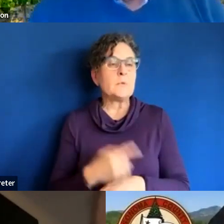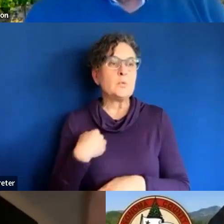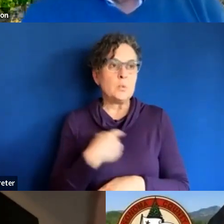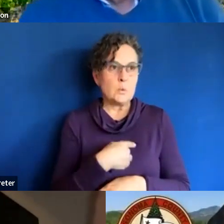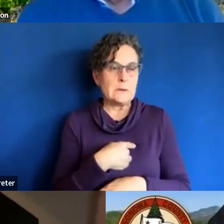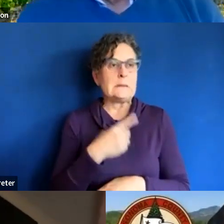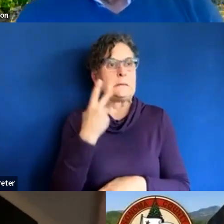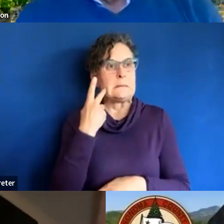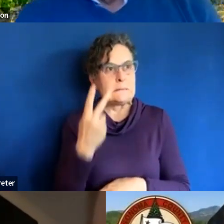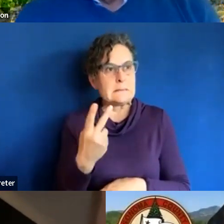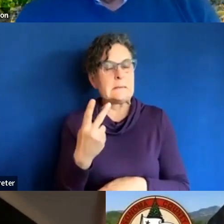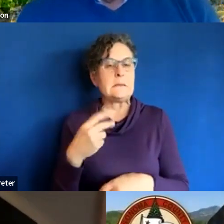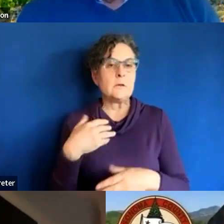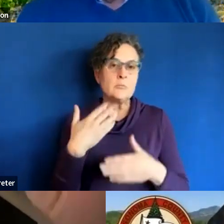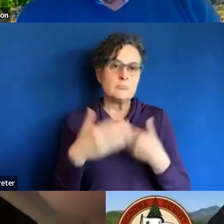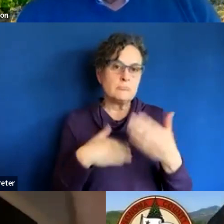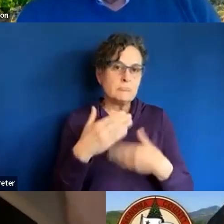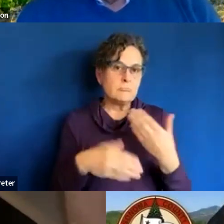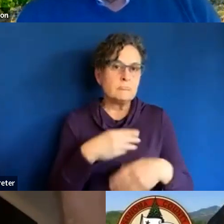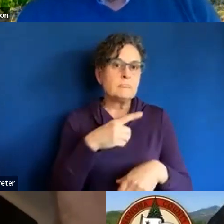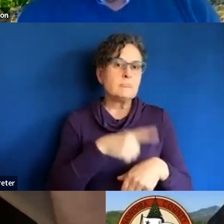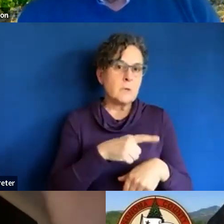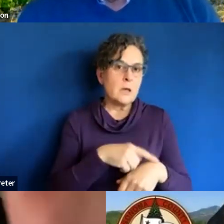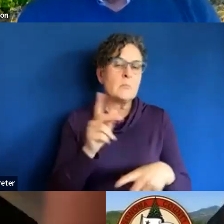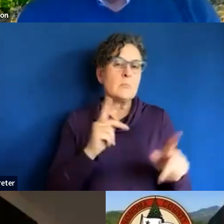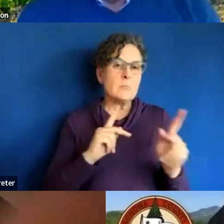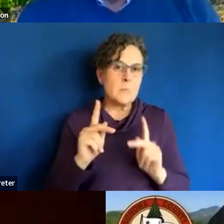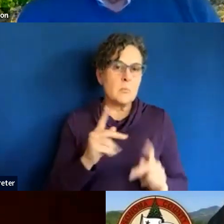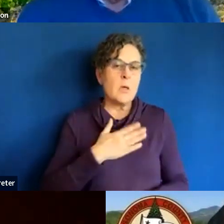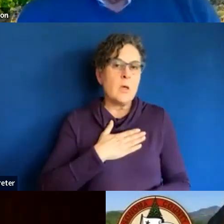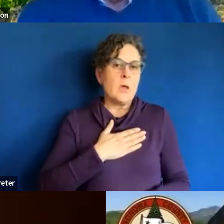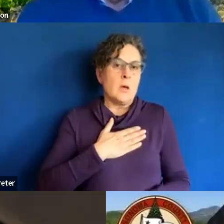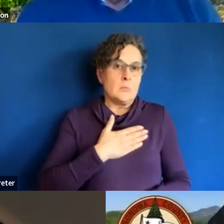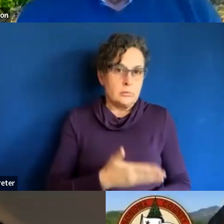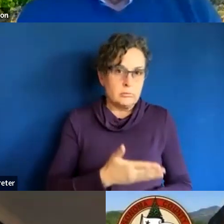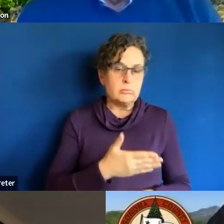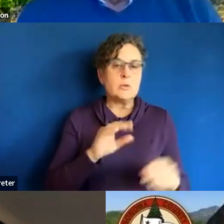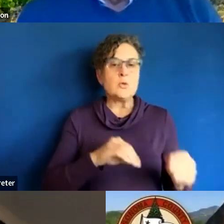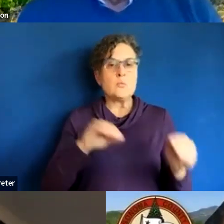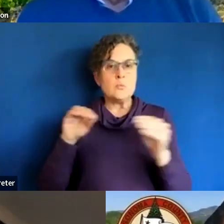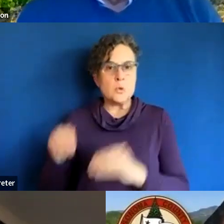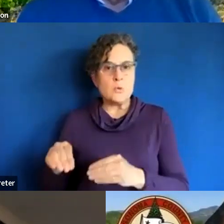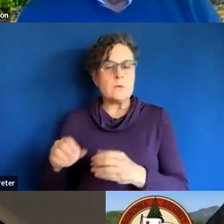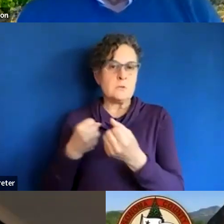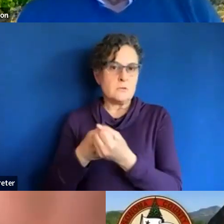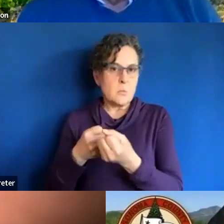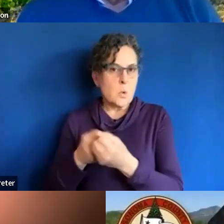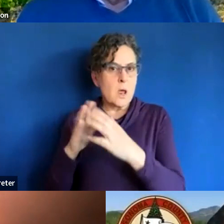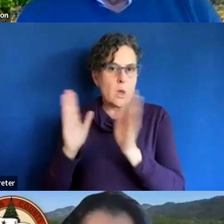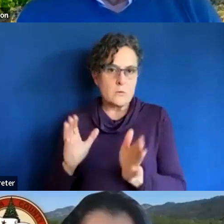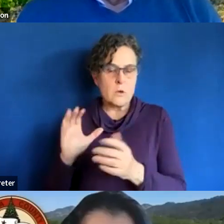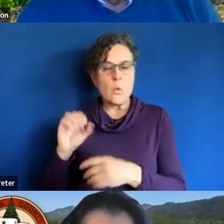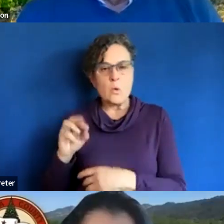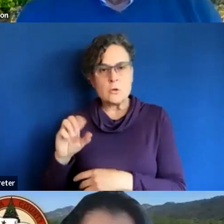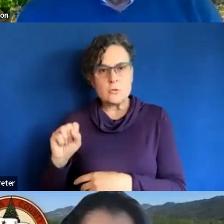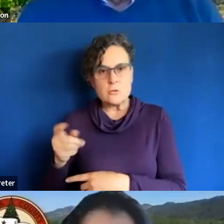over time, we will funnel people into services that have been service resistant. And I can think of one individual in particular that for